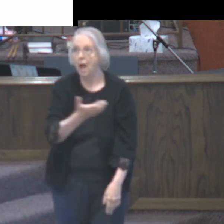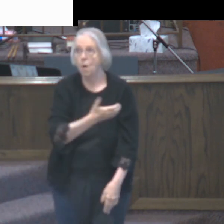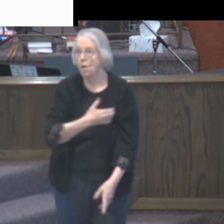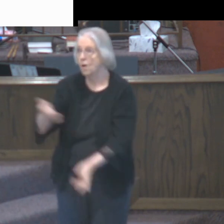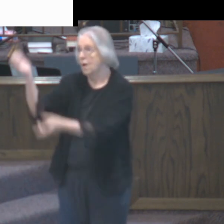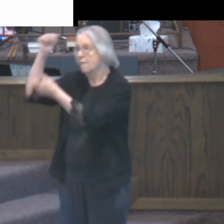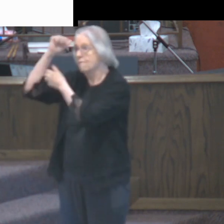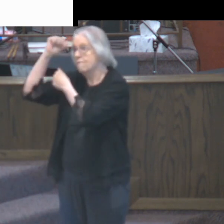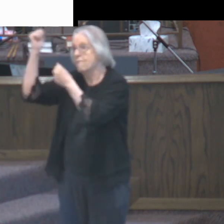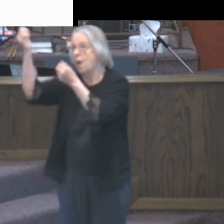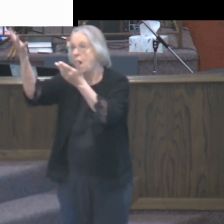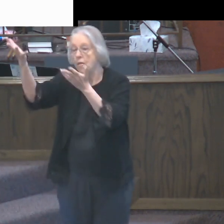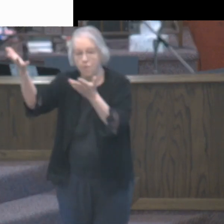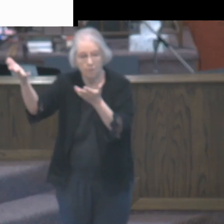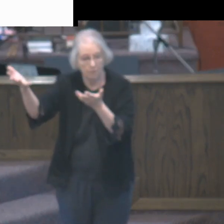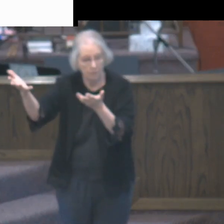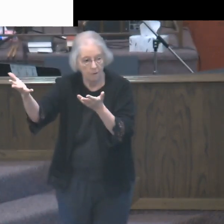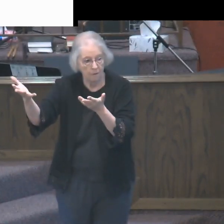8.